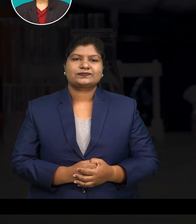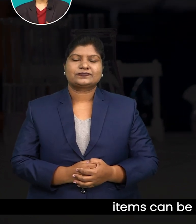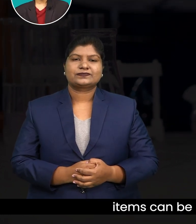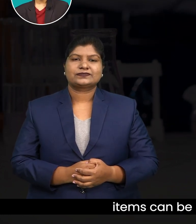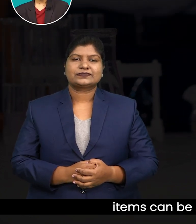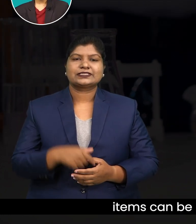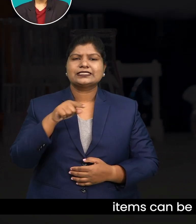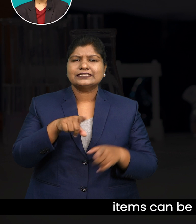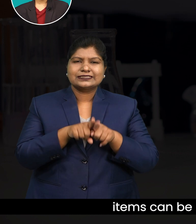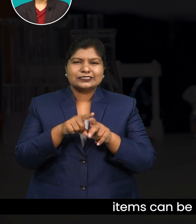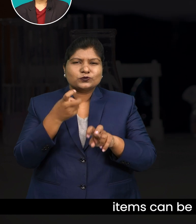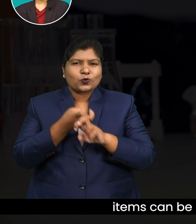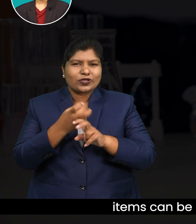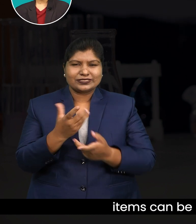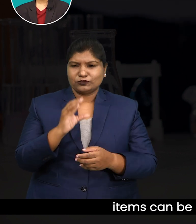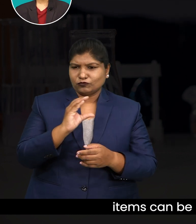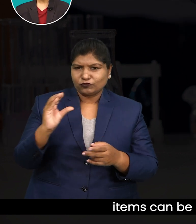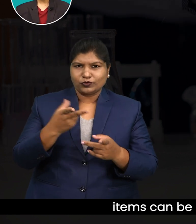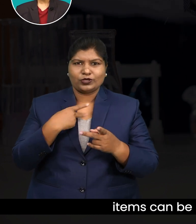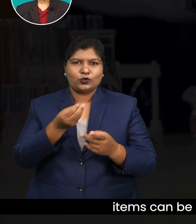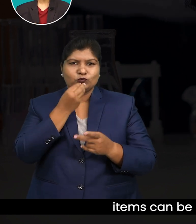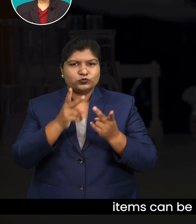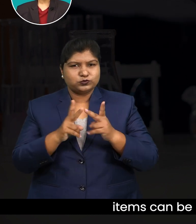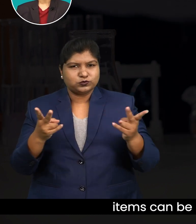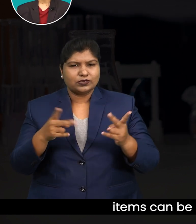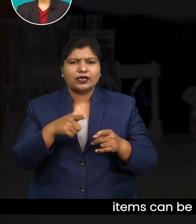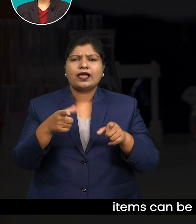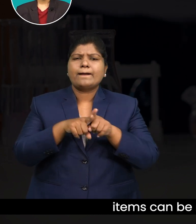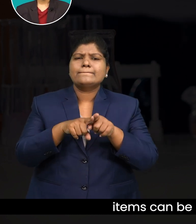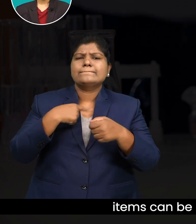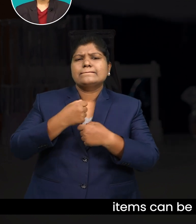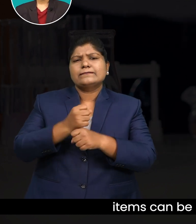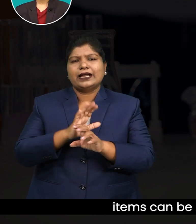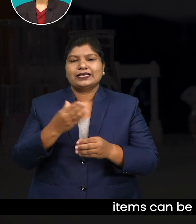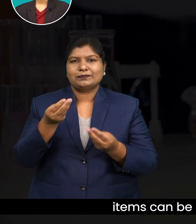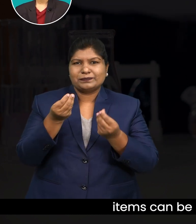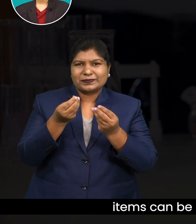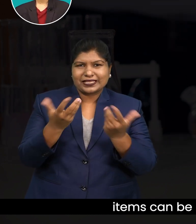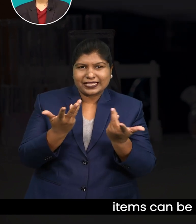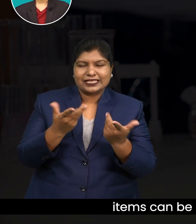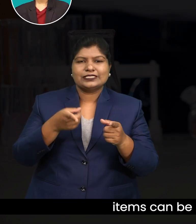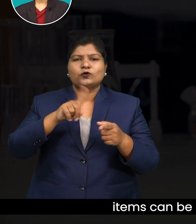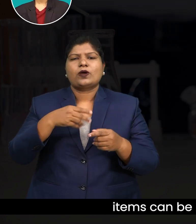Solid food items can be made into a paste or powder.